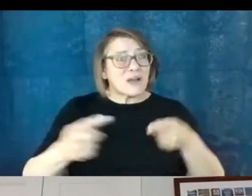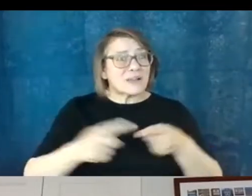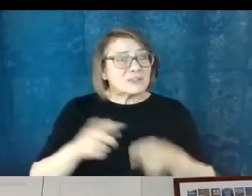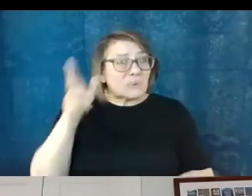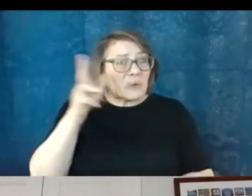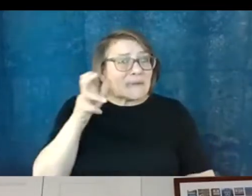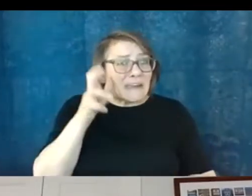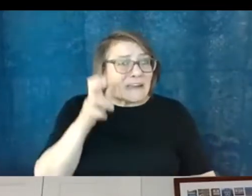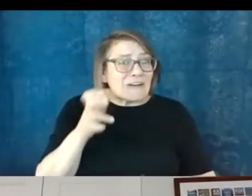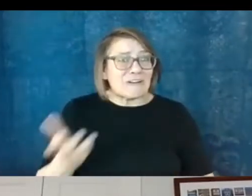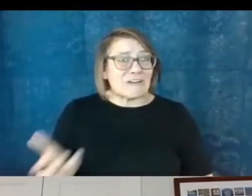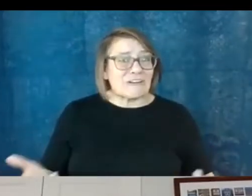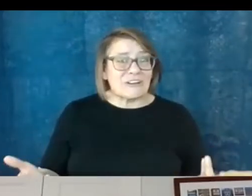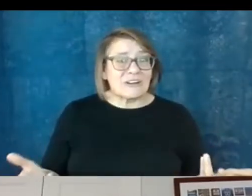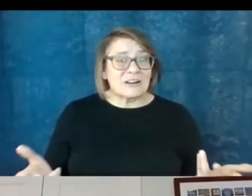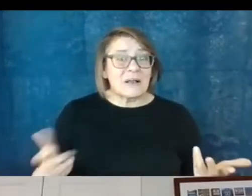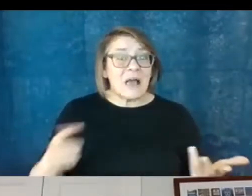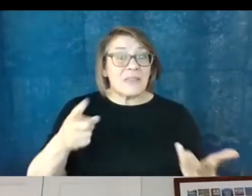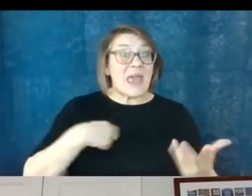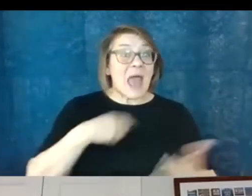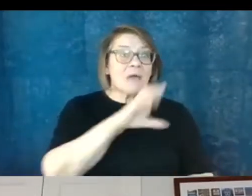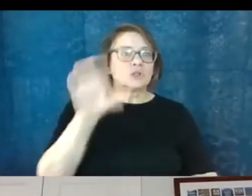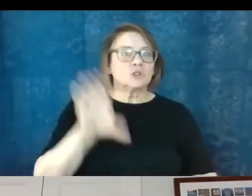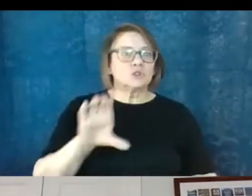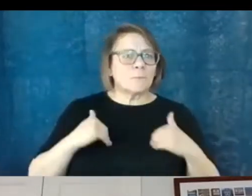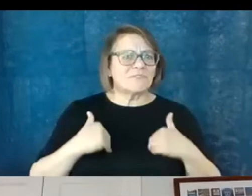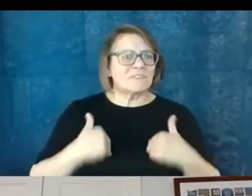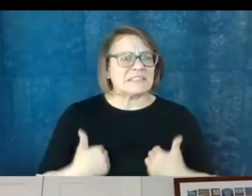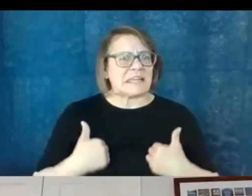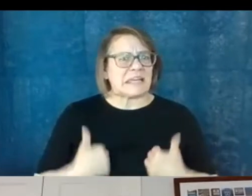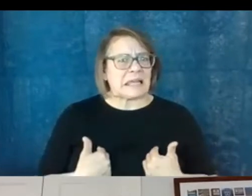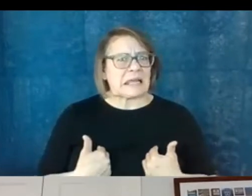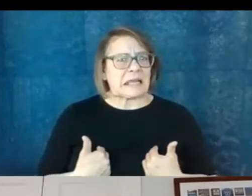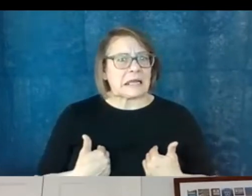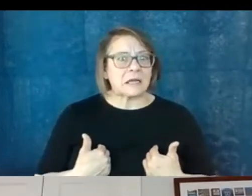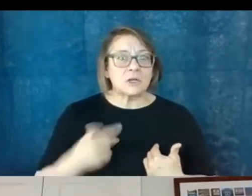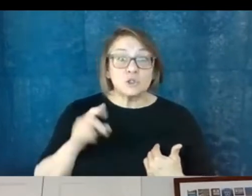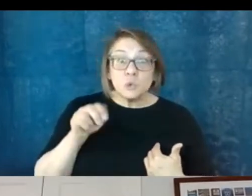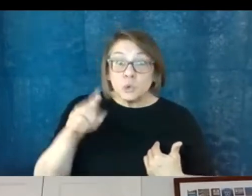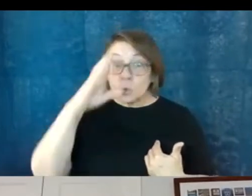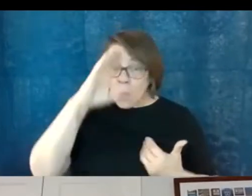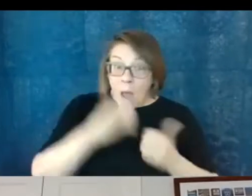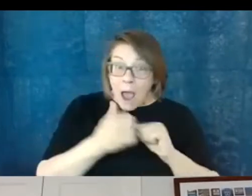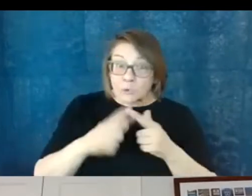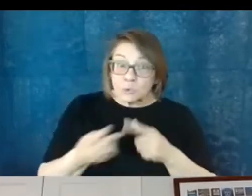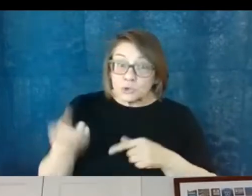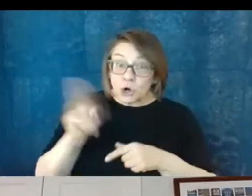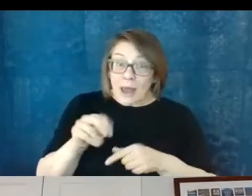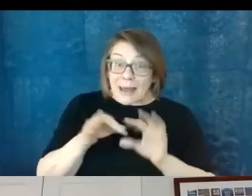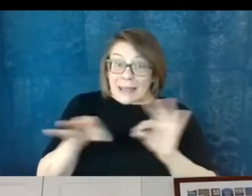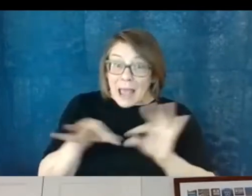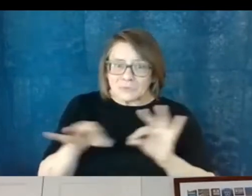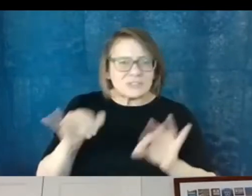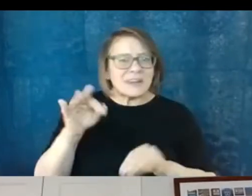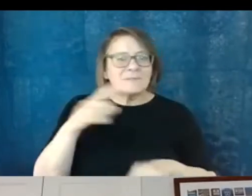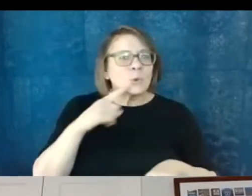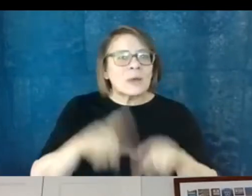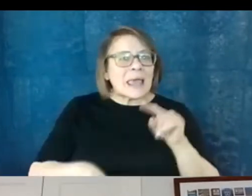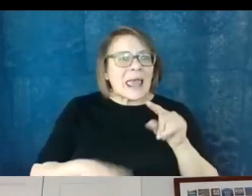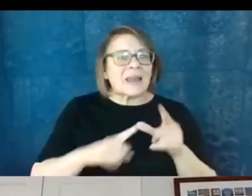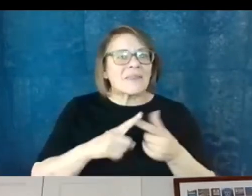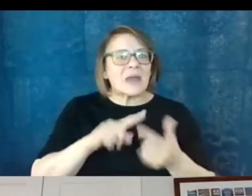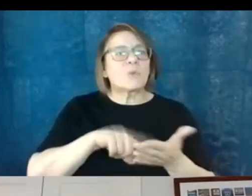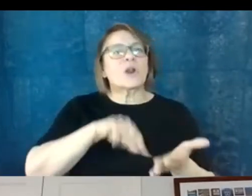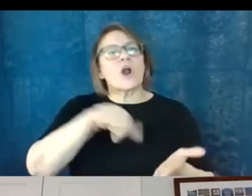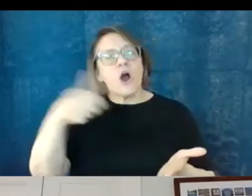things like Zoom fatigue. Do you know how to turn on captions in Zoom? And if you can't, what are some of these other speech to